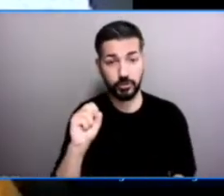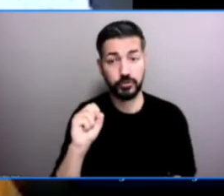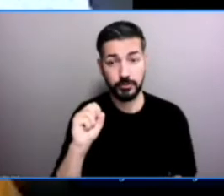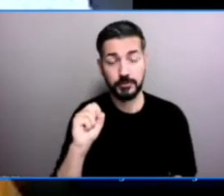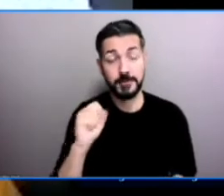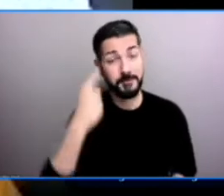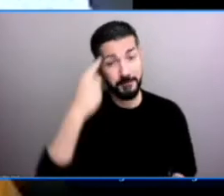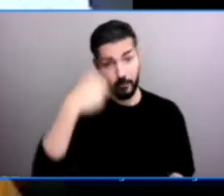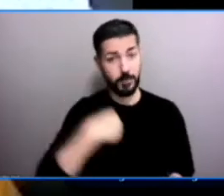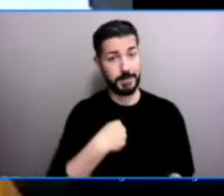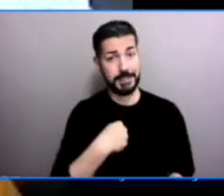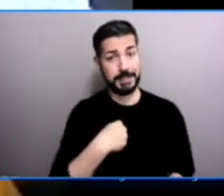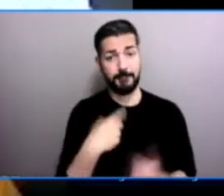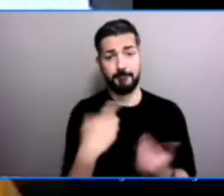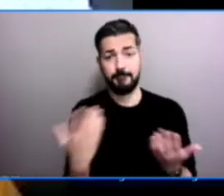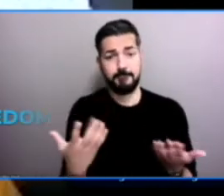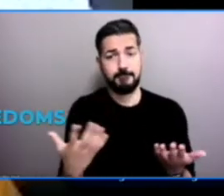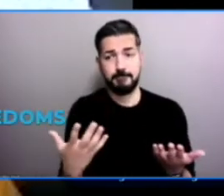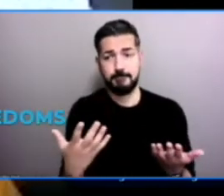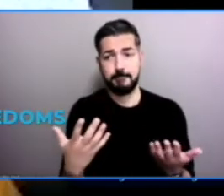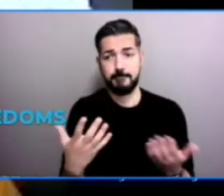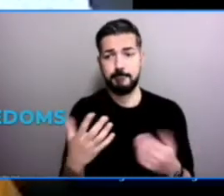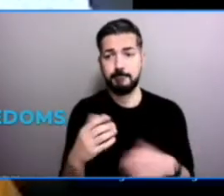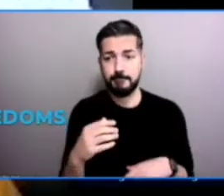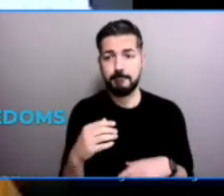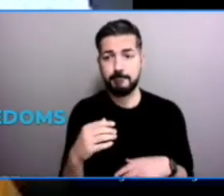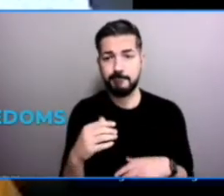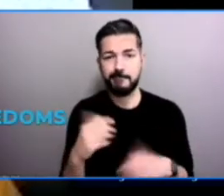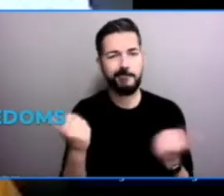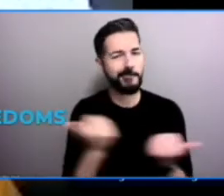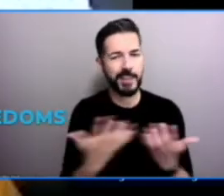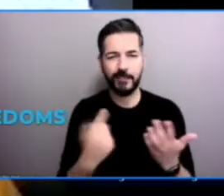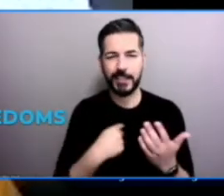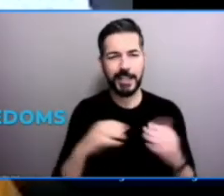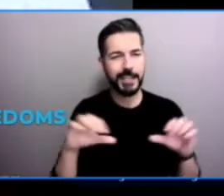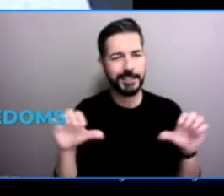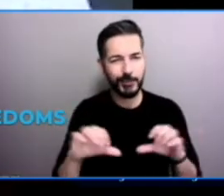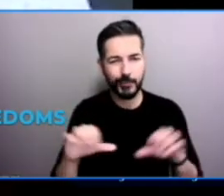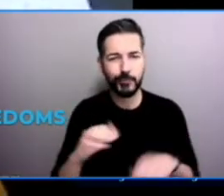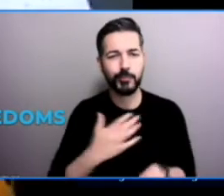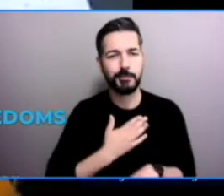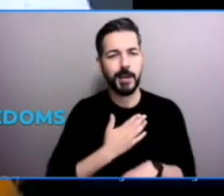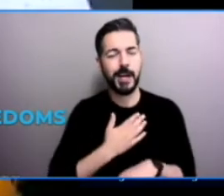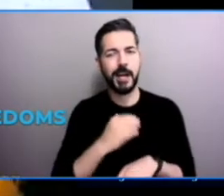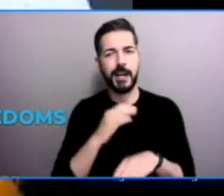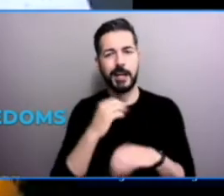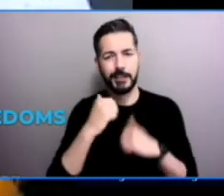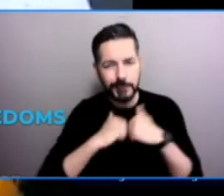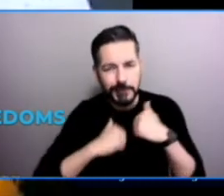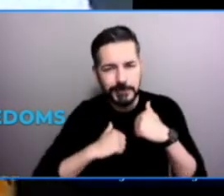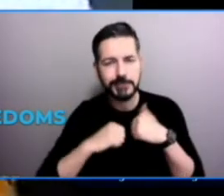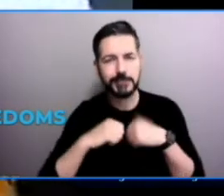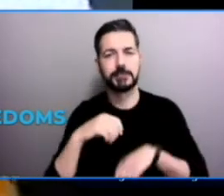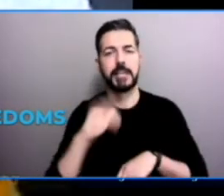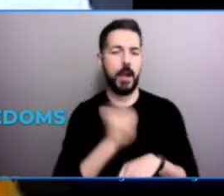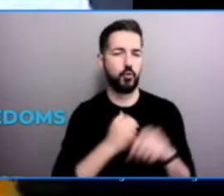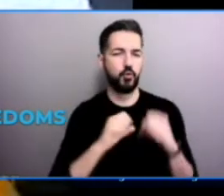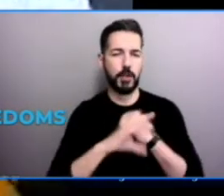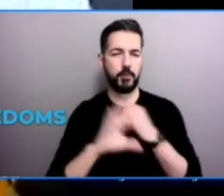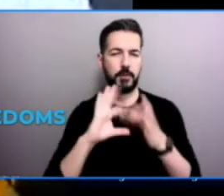state. And there were a lot of times we were asked to compromise on our values for the sake of just getting something passed. And